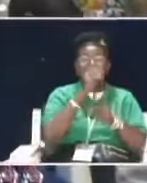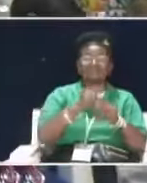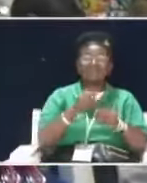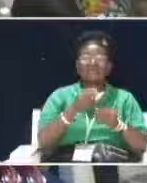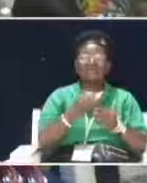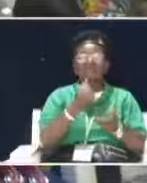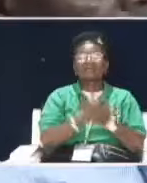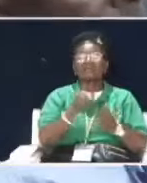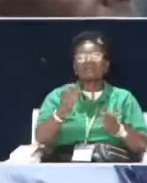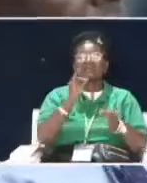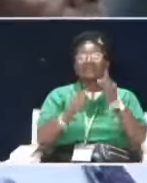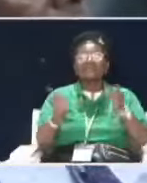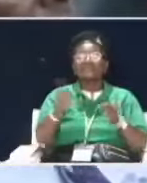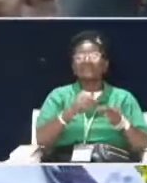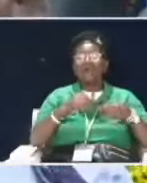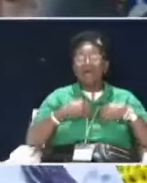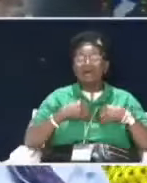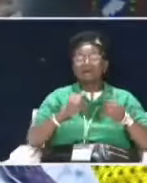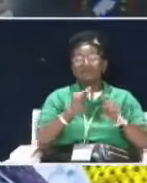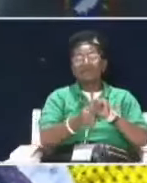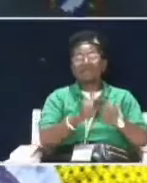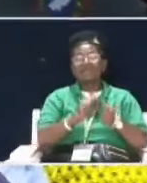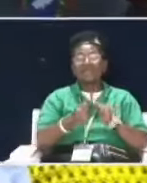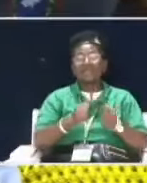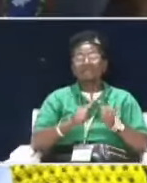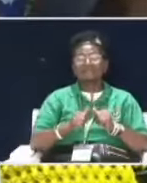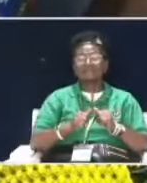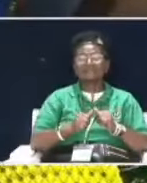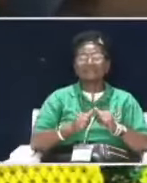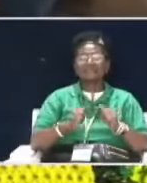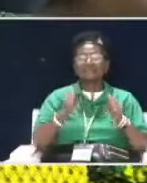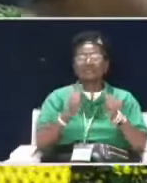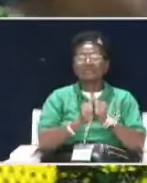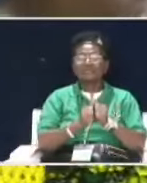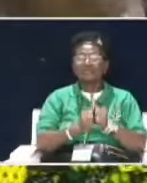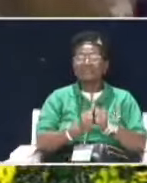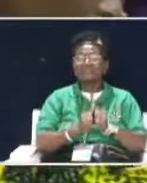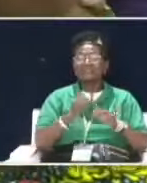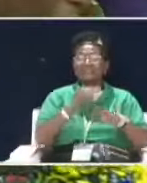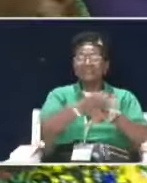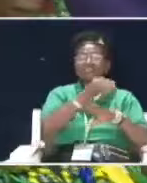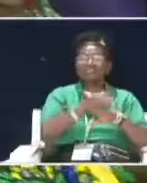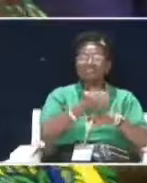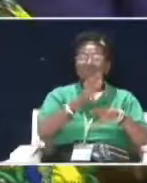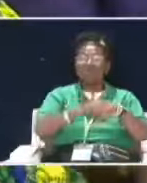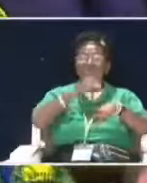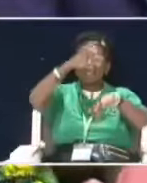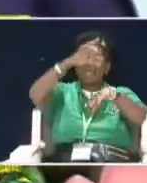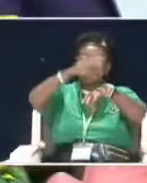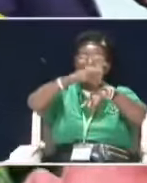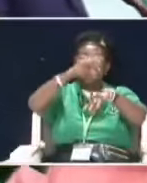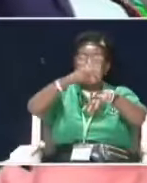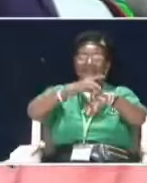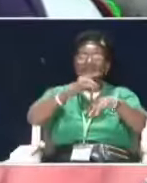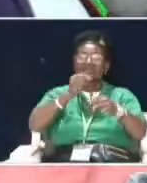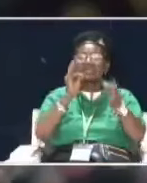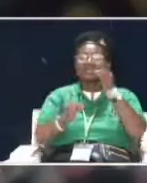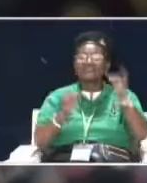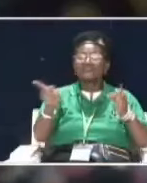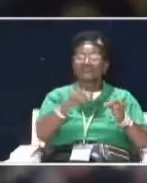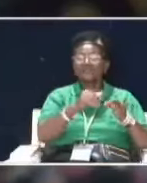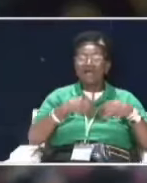If you have problems with forces on earth, if you have